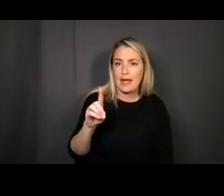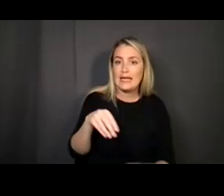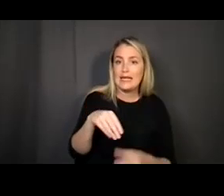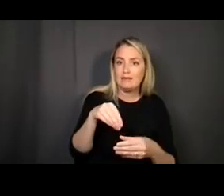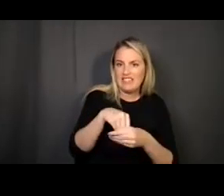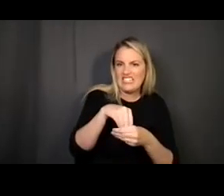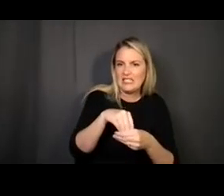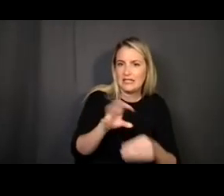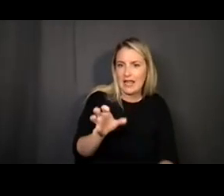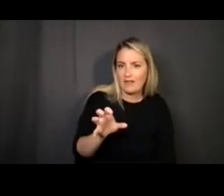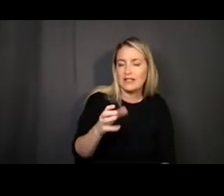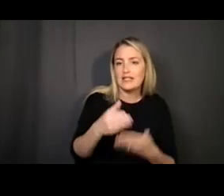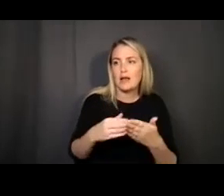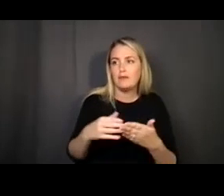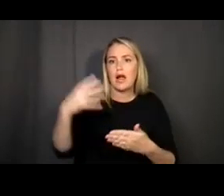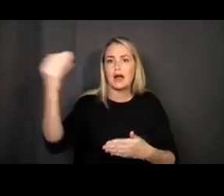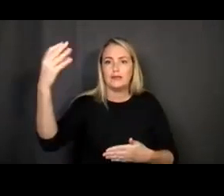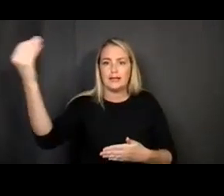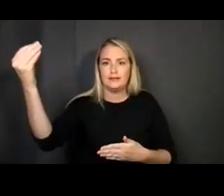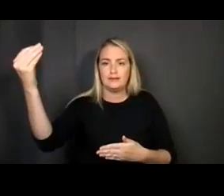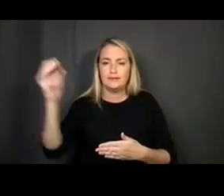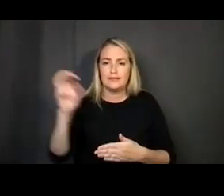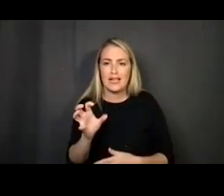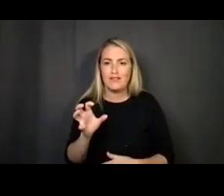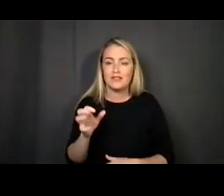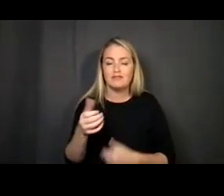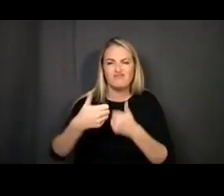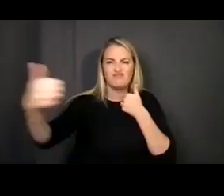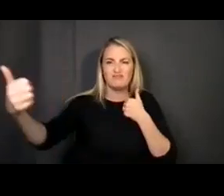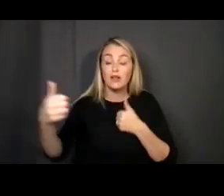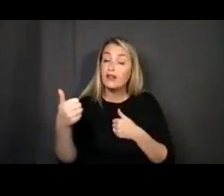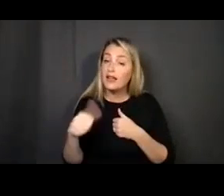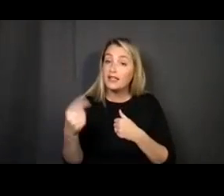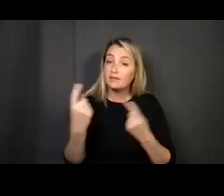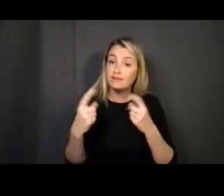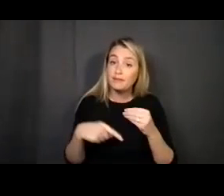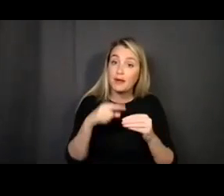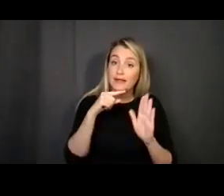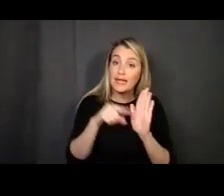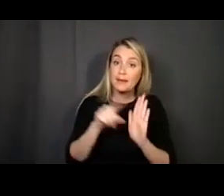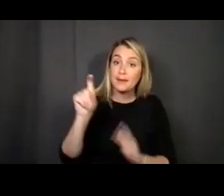outside. Are there any questions about the assignments?